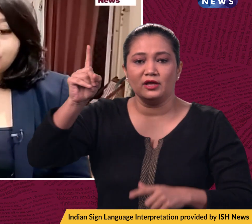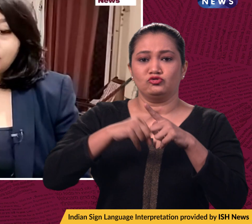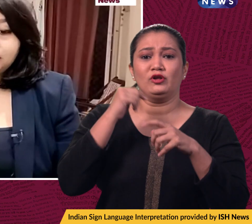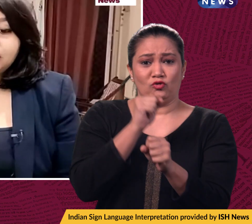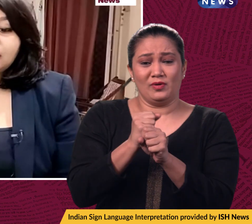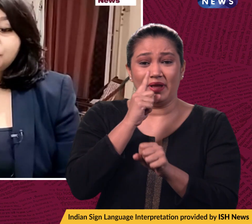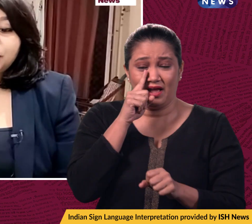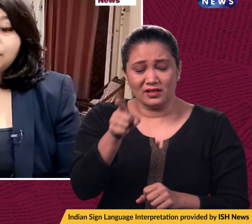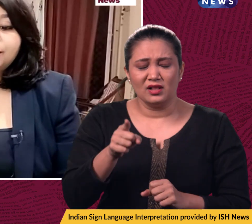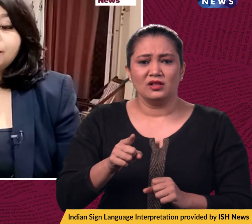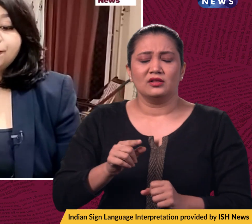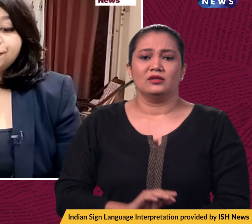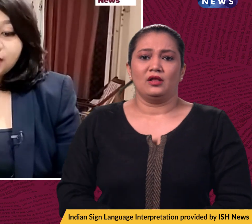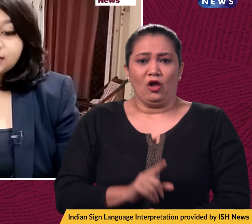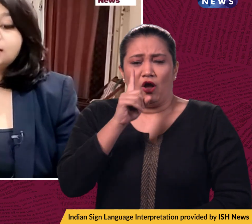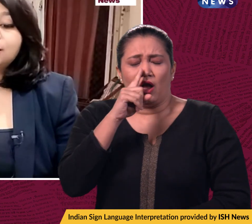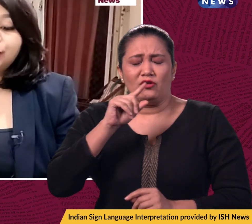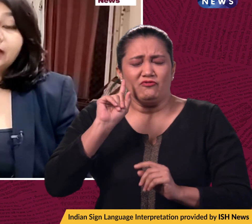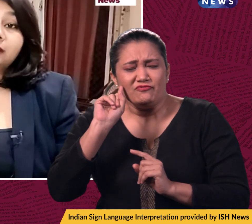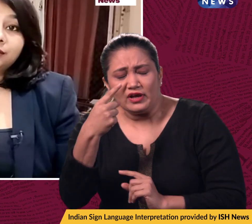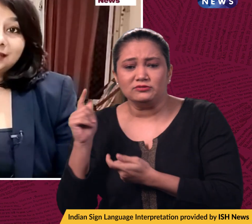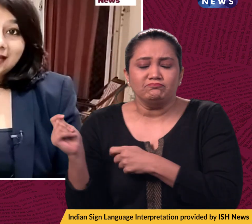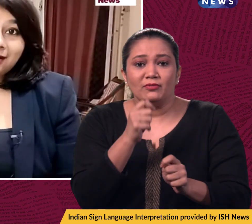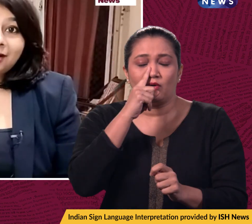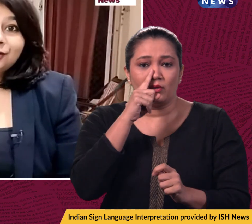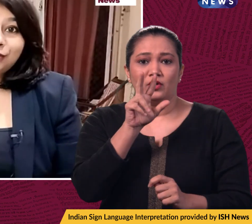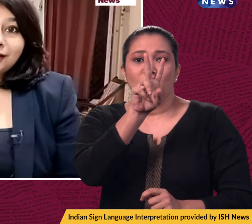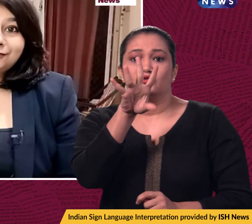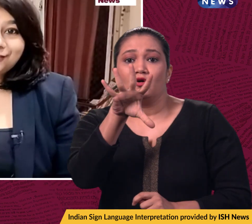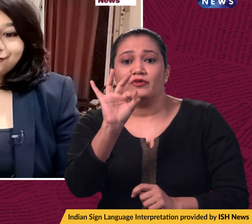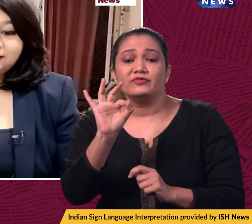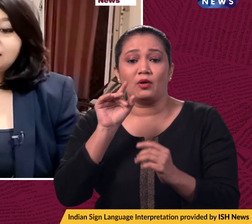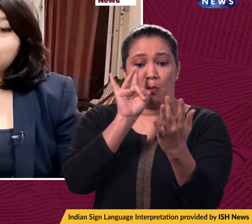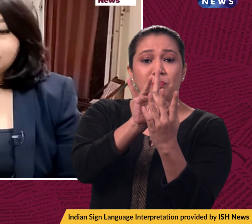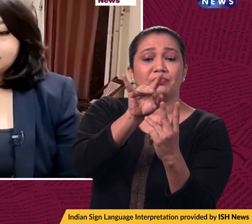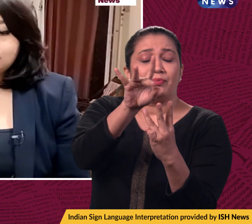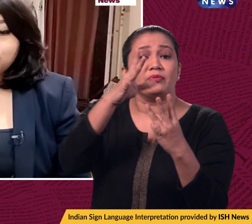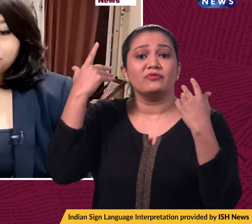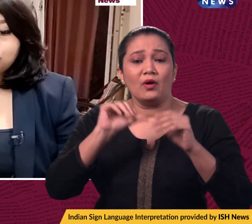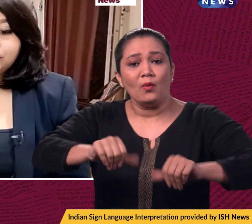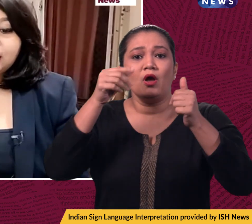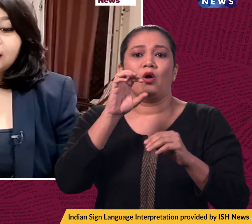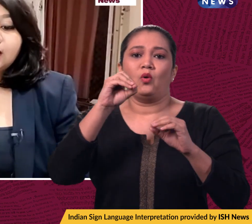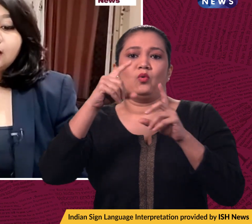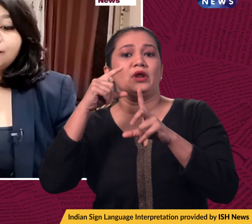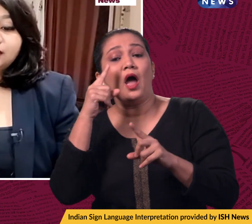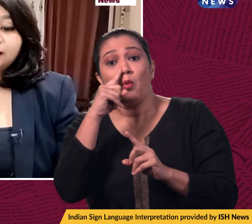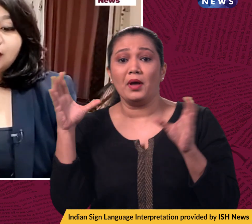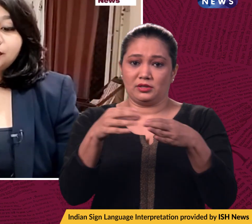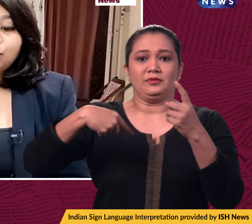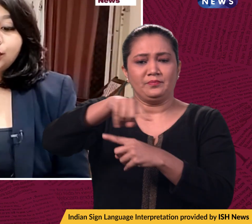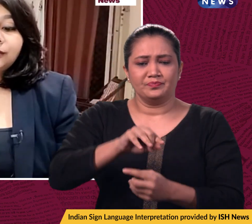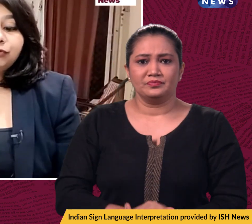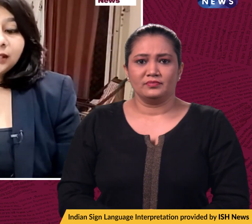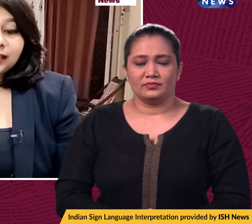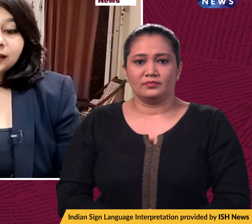Jhulan Goswami has become the first cricketer to take 250 wickets in women's ODI. Now, this